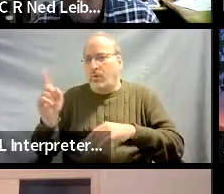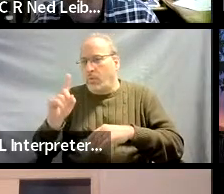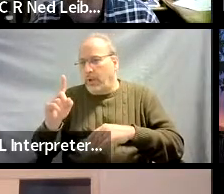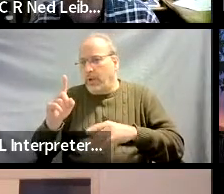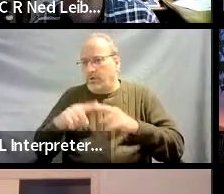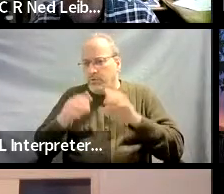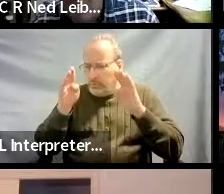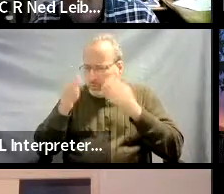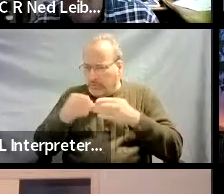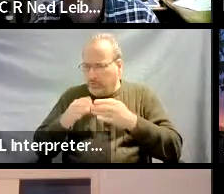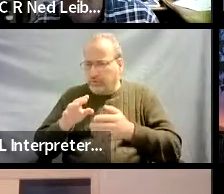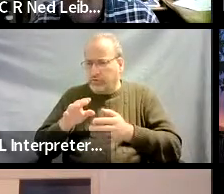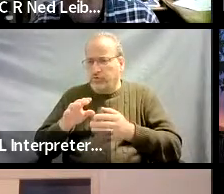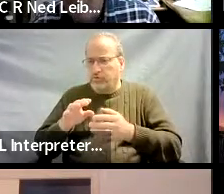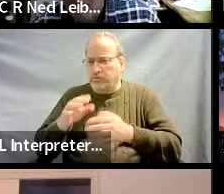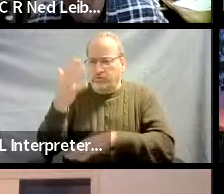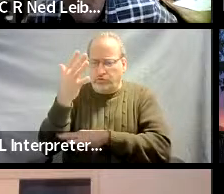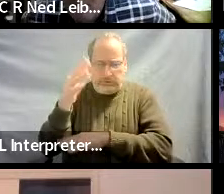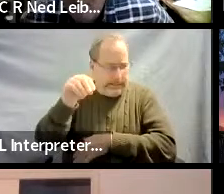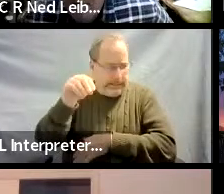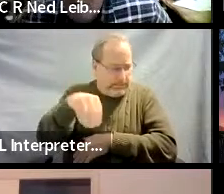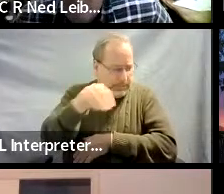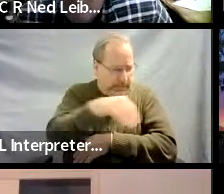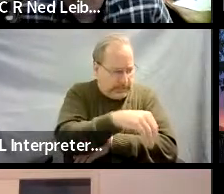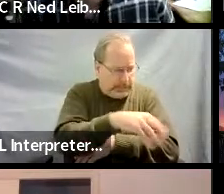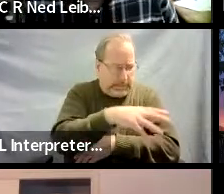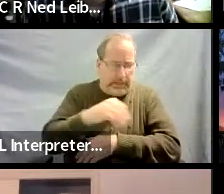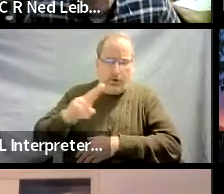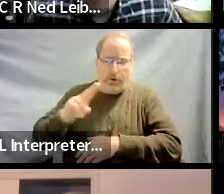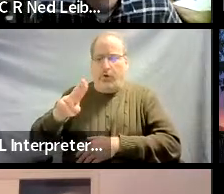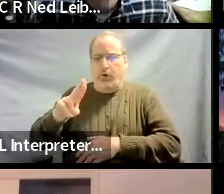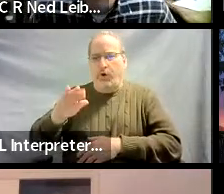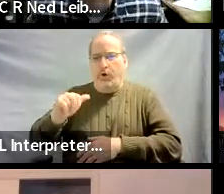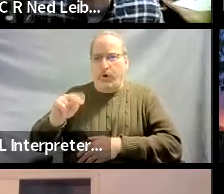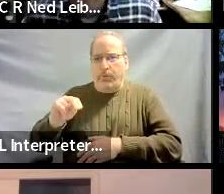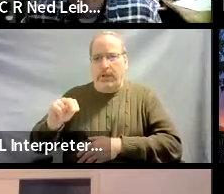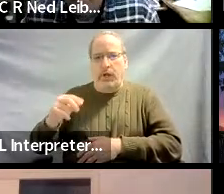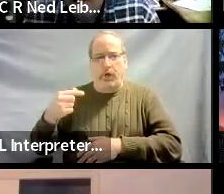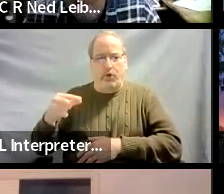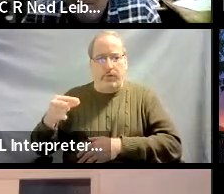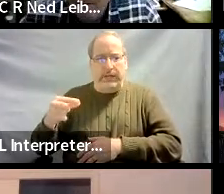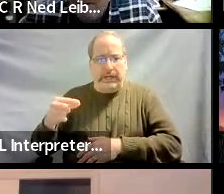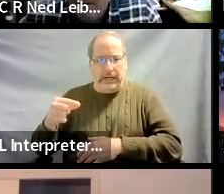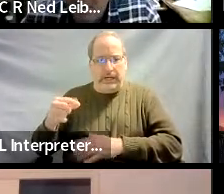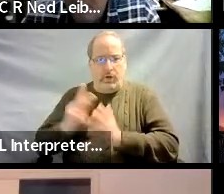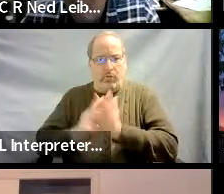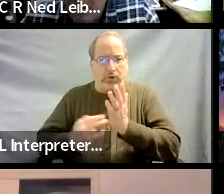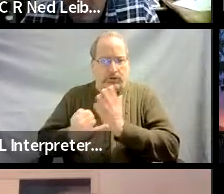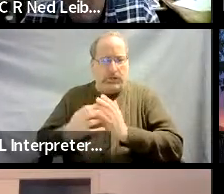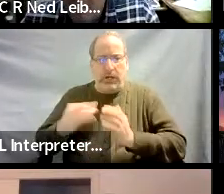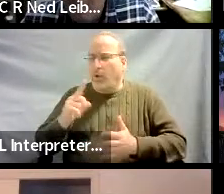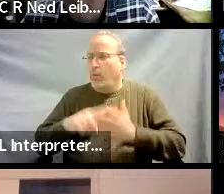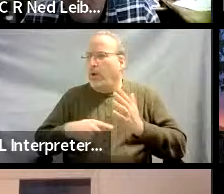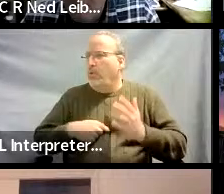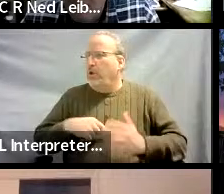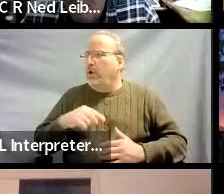target tree plantings and urban greening initiatives. And what we're really looking to do